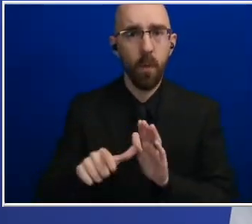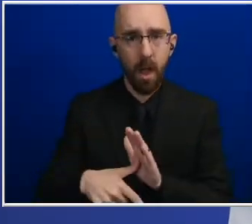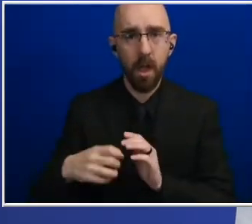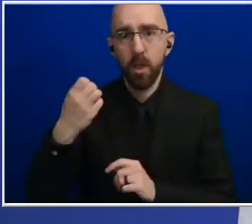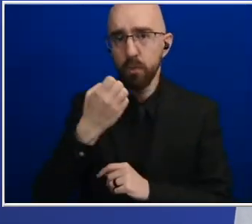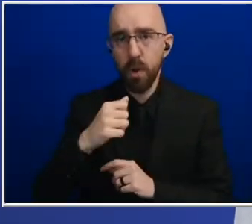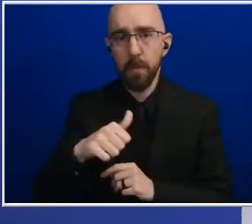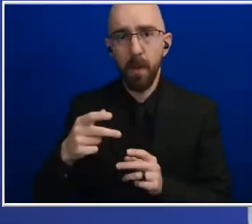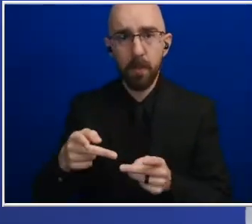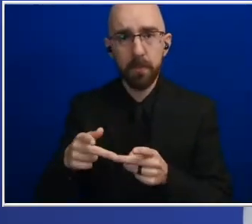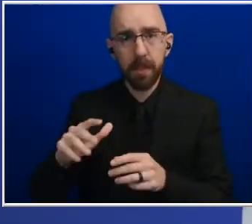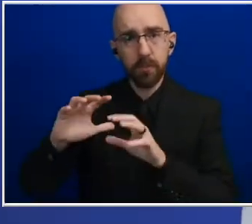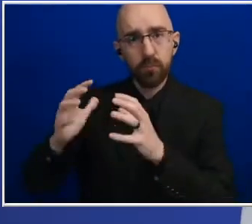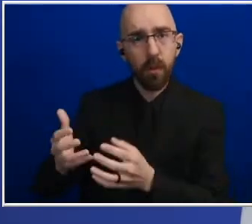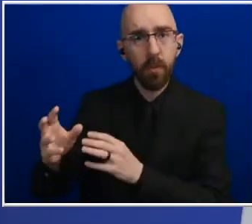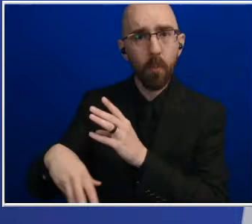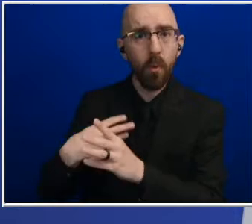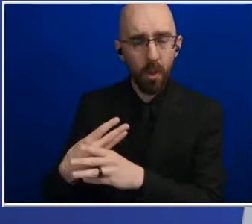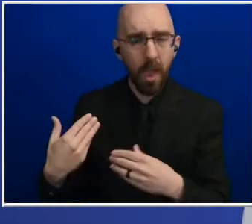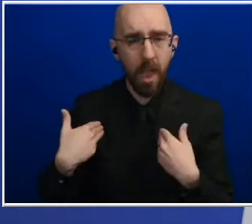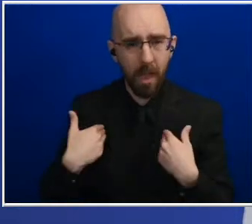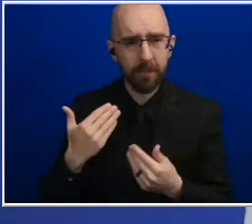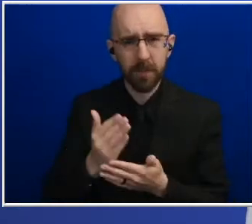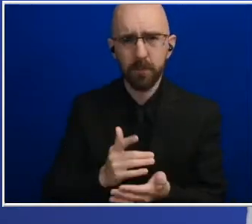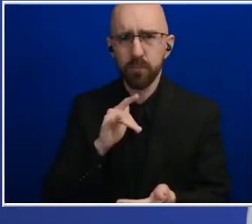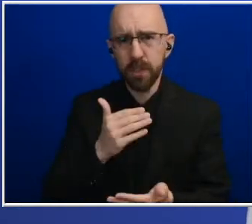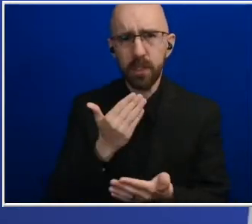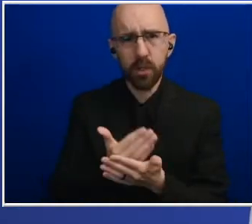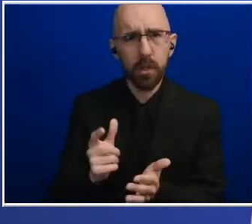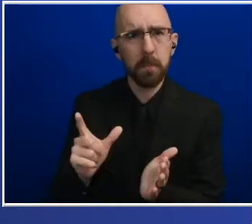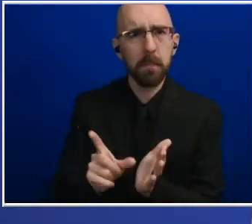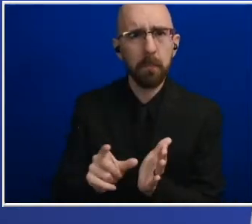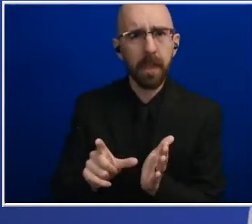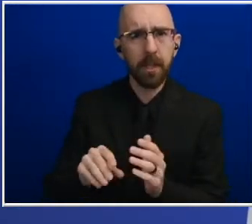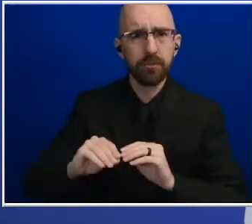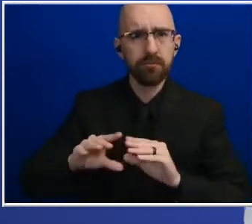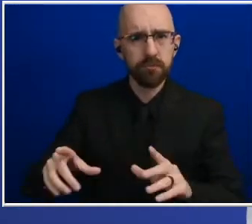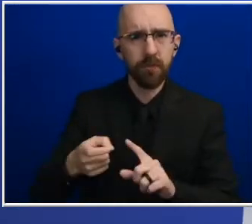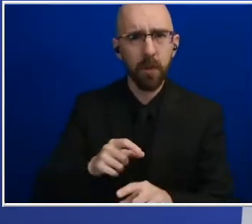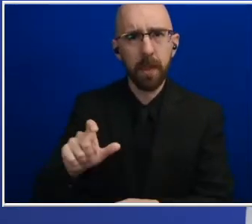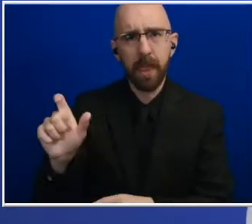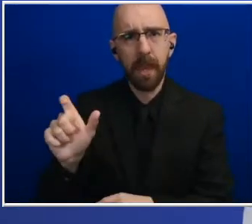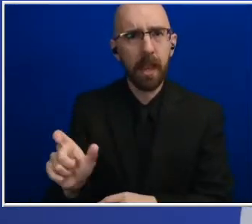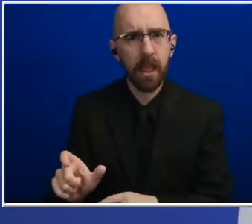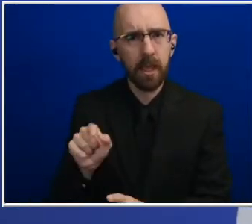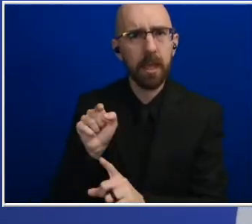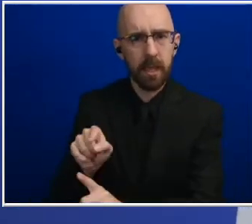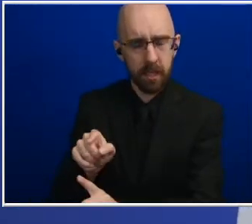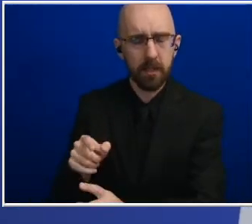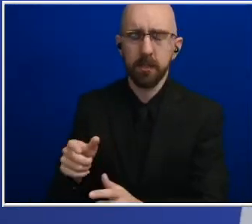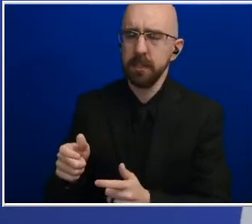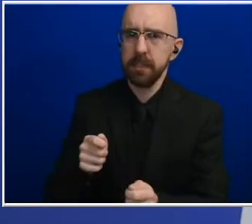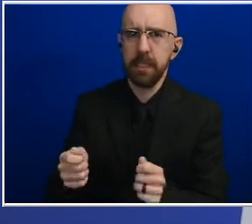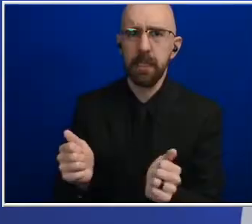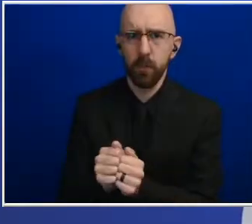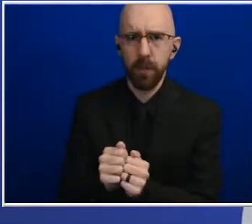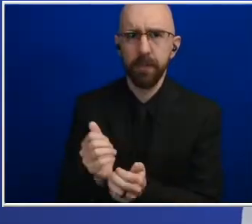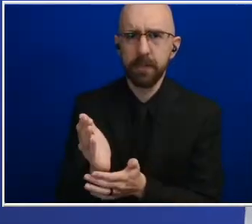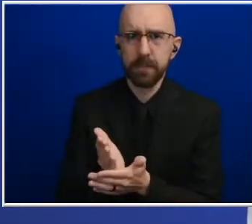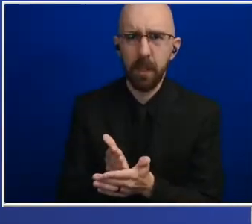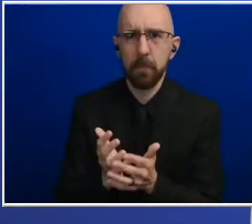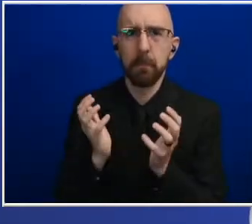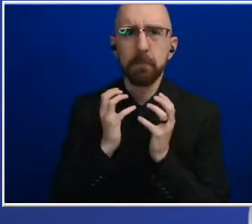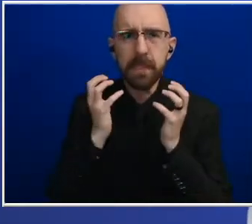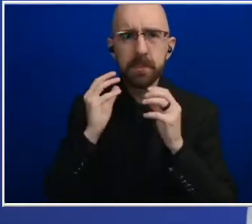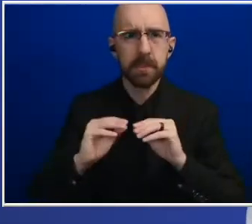have. There are some really good recent publications out from Italy especially. They have been dealing with some measles outbreaks. I think there